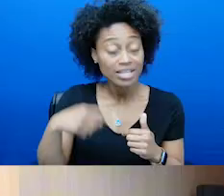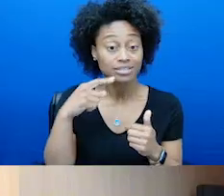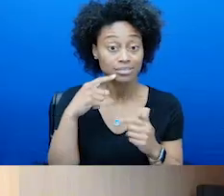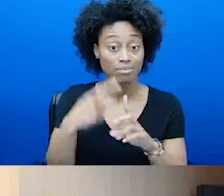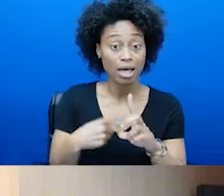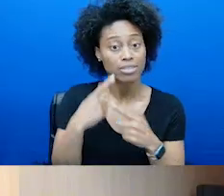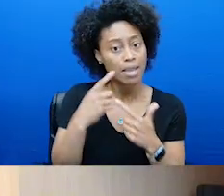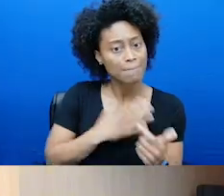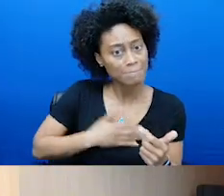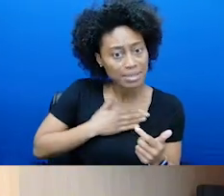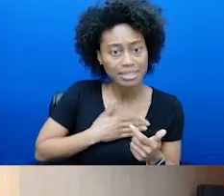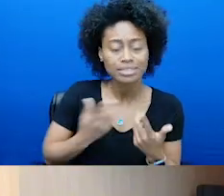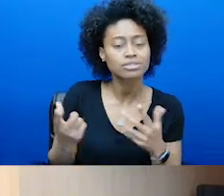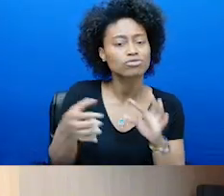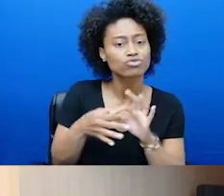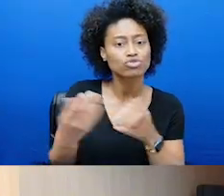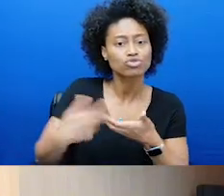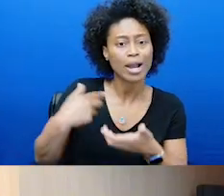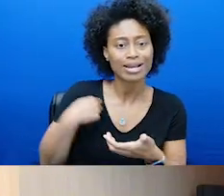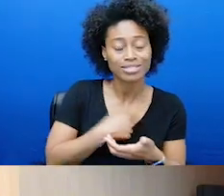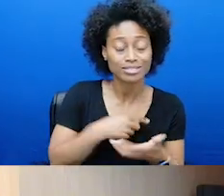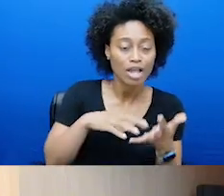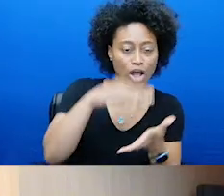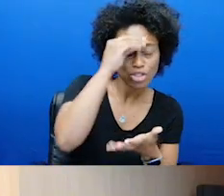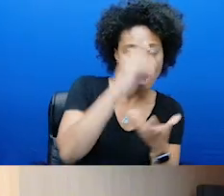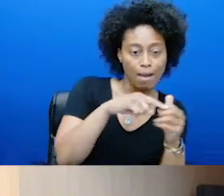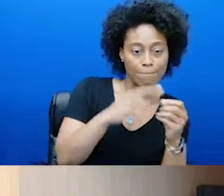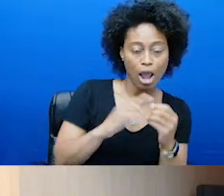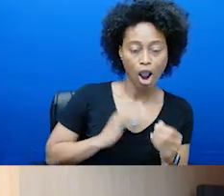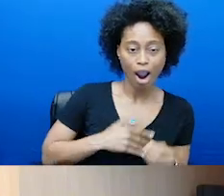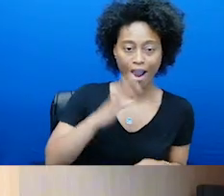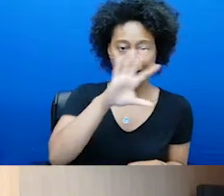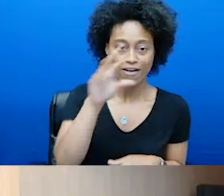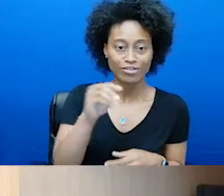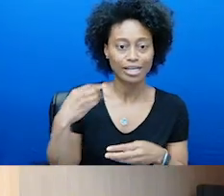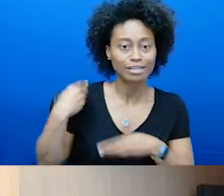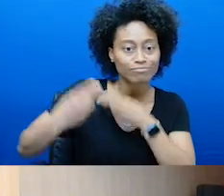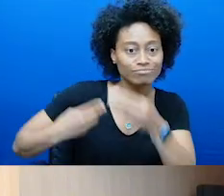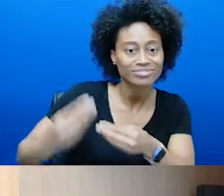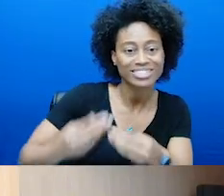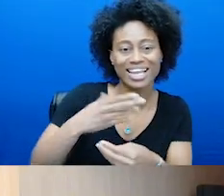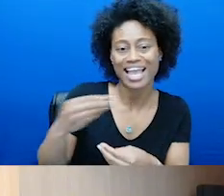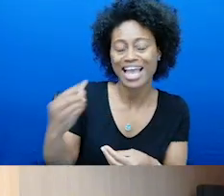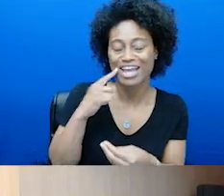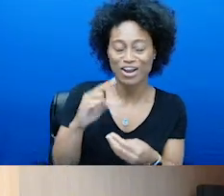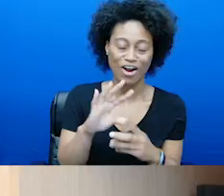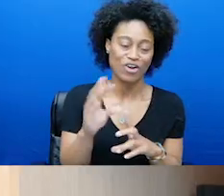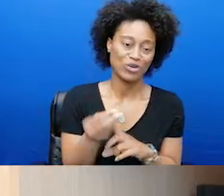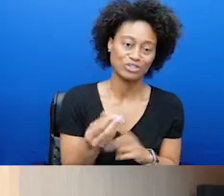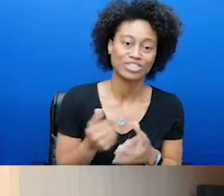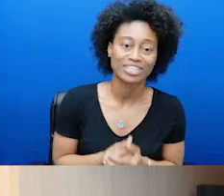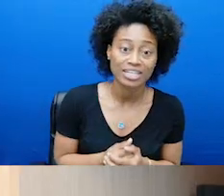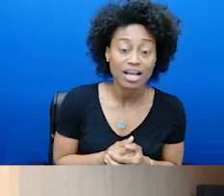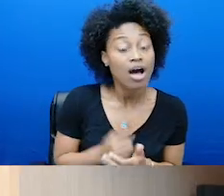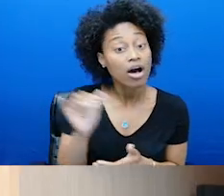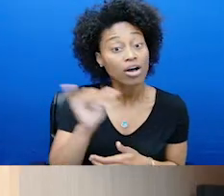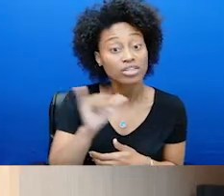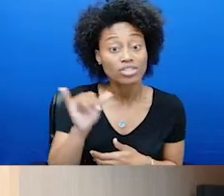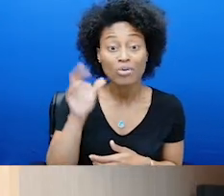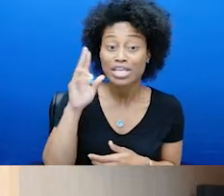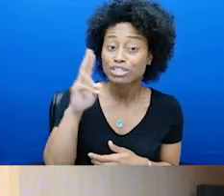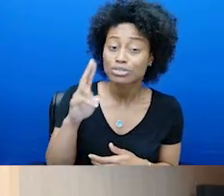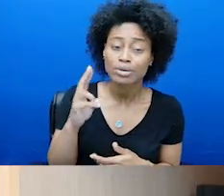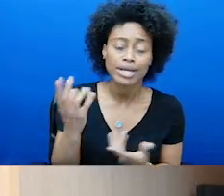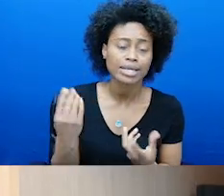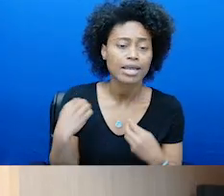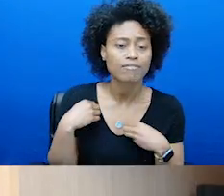between foods of the African diaspora and Black American culture, plus the rich history of trailblazers that set the